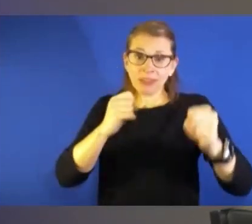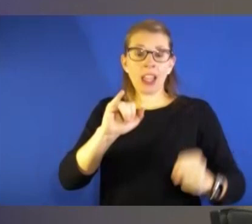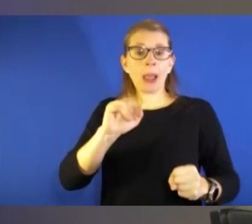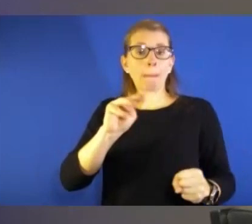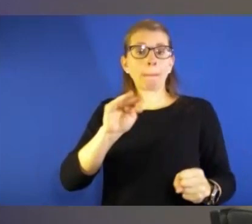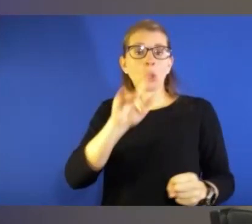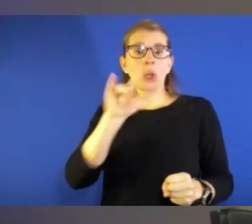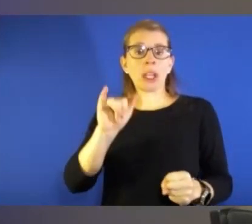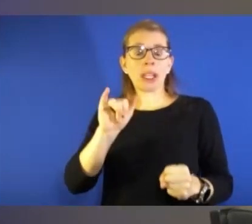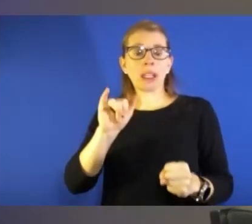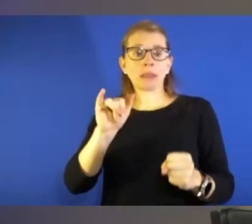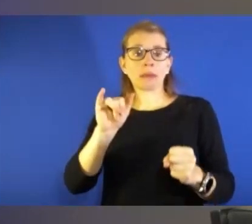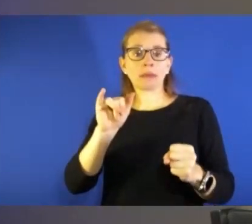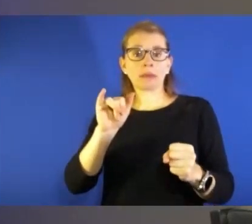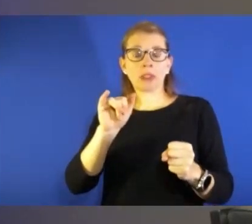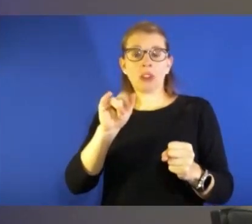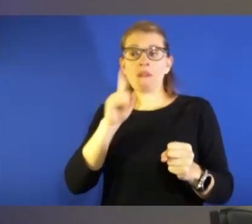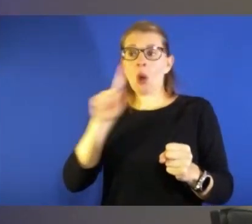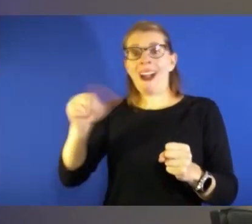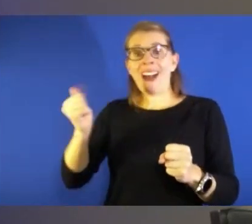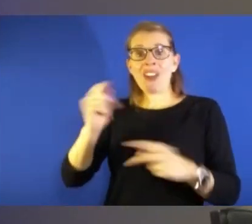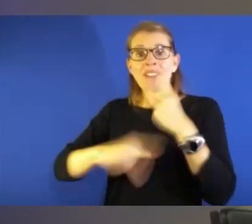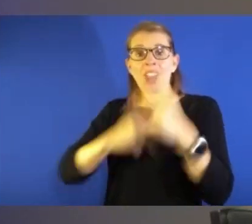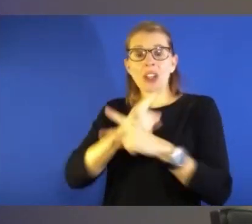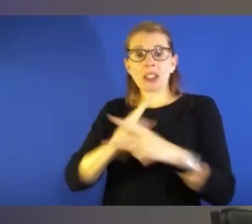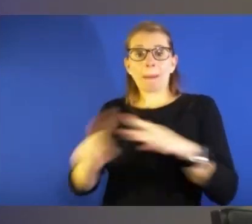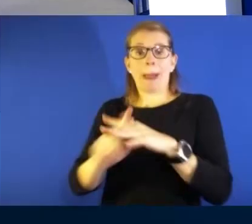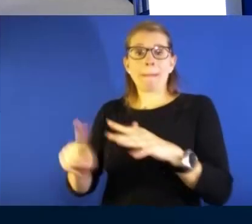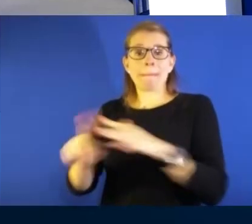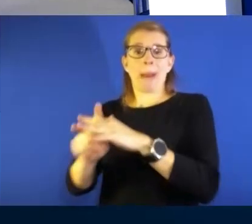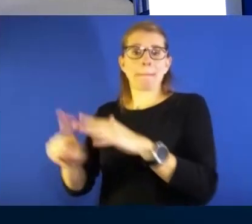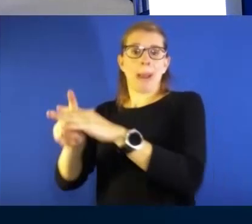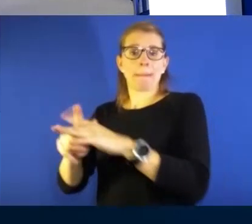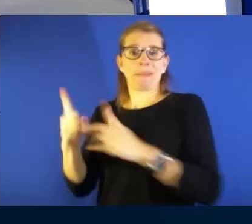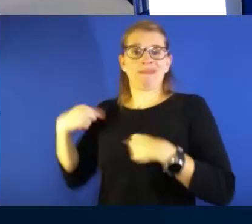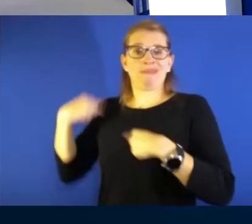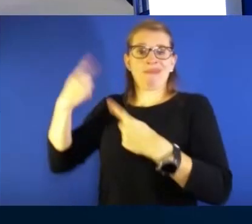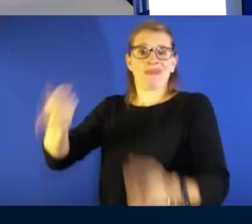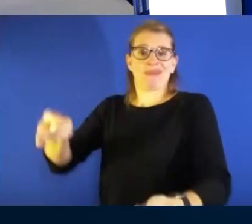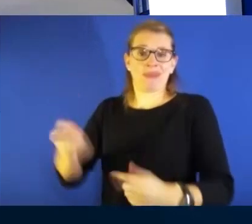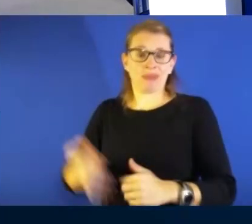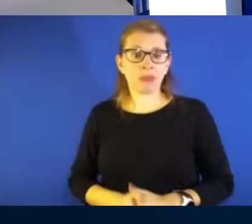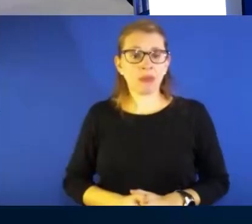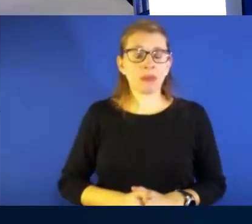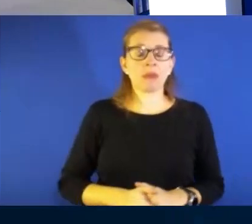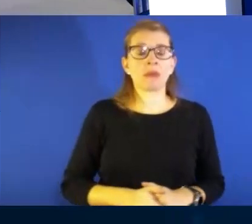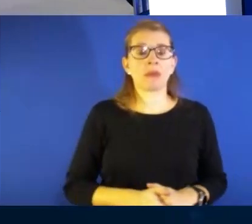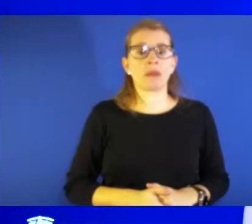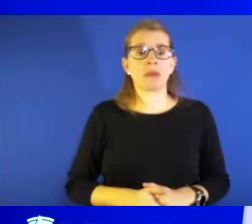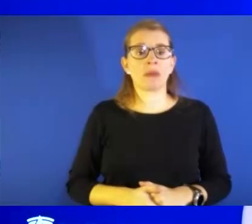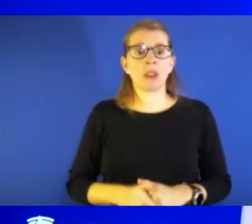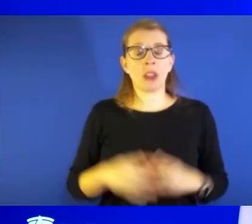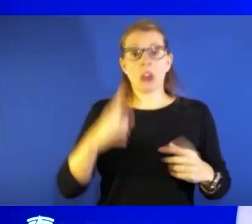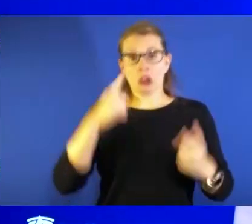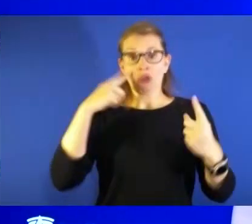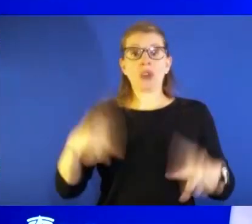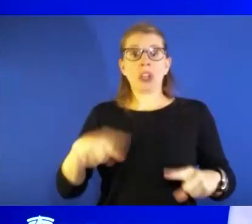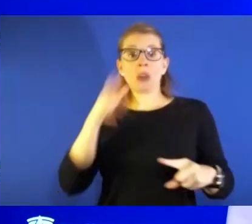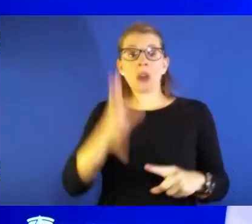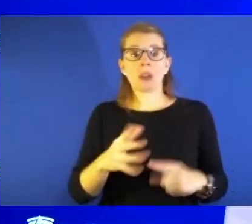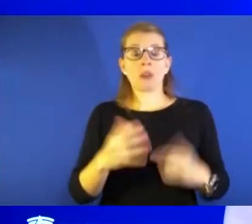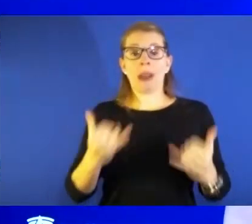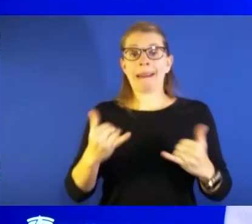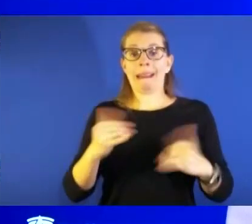variants that have evolved since the beginning of the pandemic. Yeah, you know, I would totally agree with that. Right now, the guidance is there is no